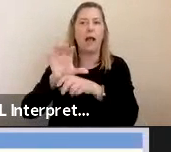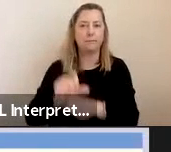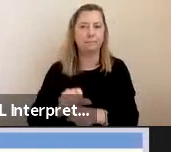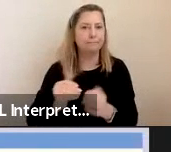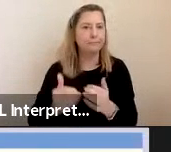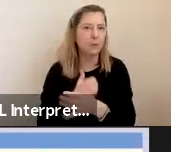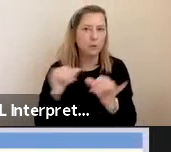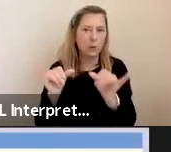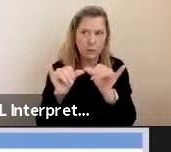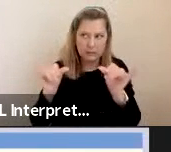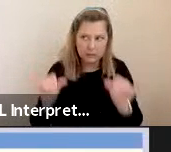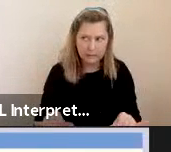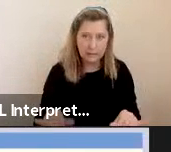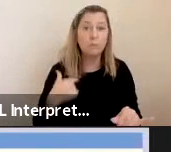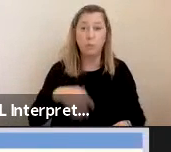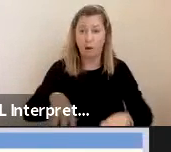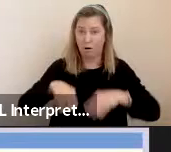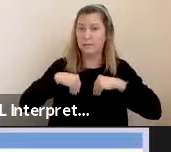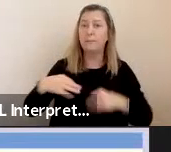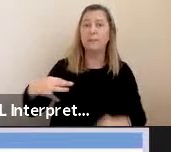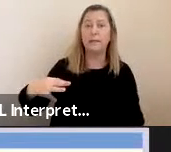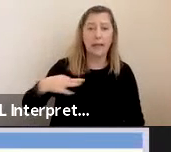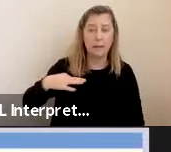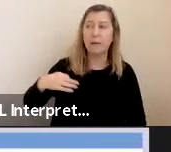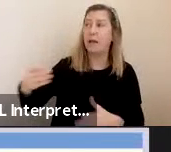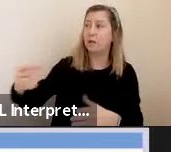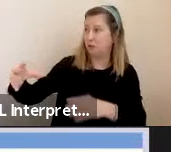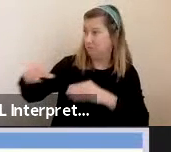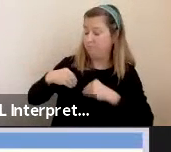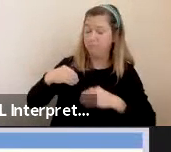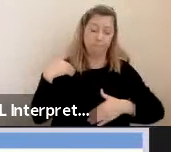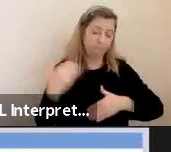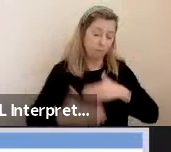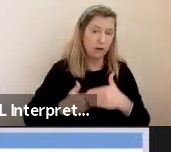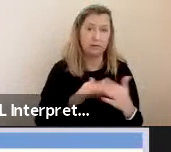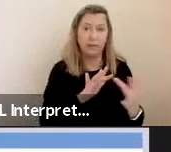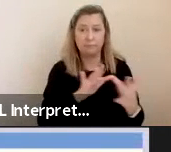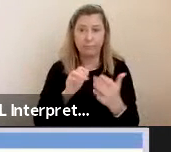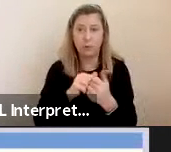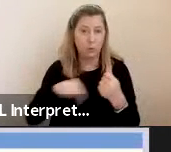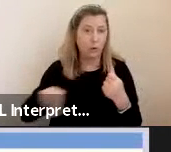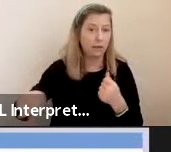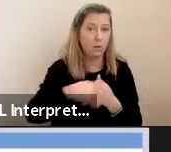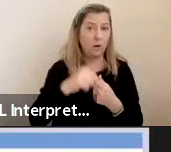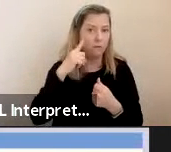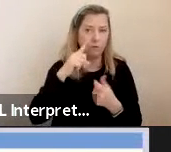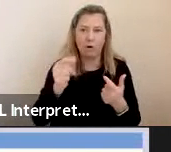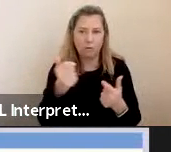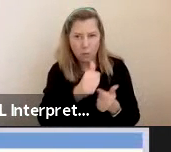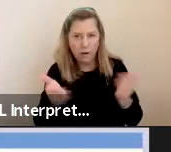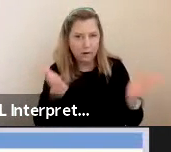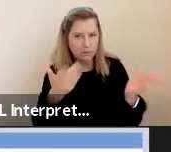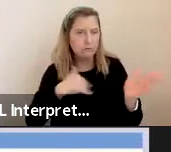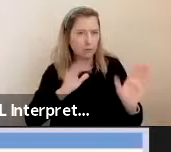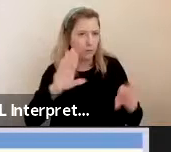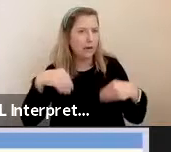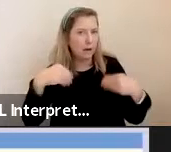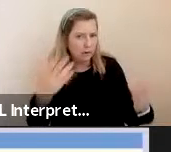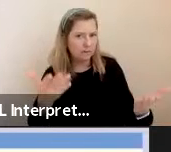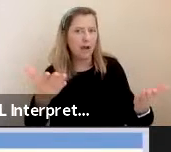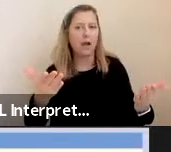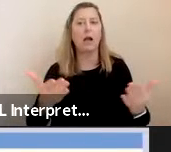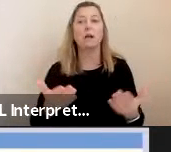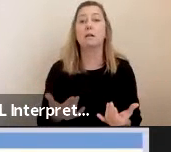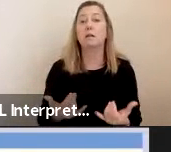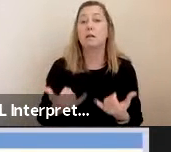system, and we are actually taking in applications and processing cases and getting with you all for whatever services we need to provide. So